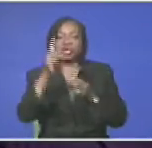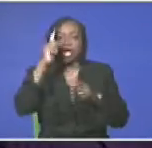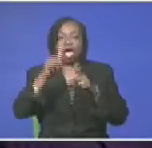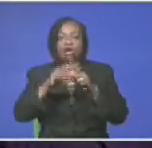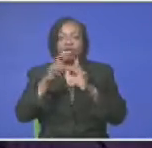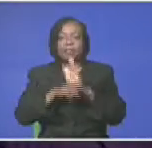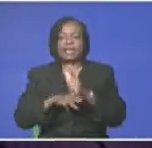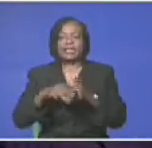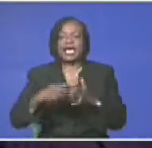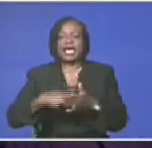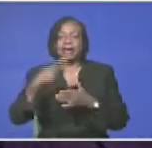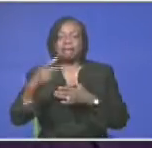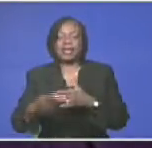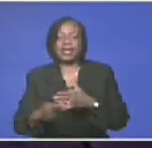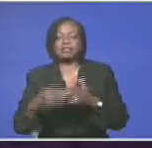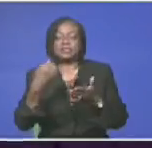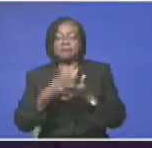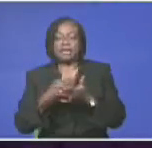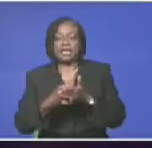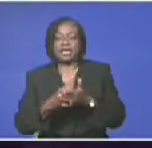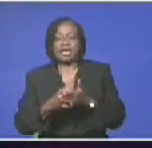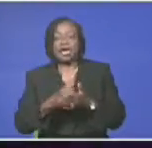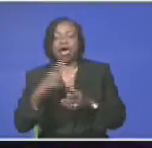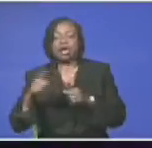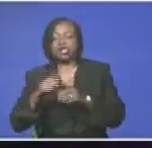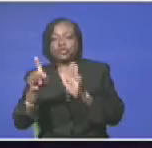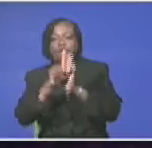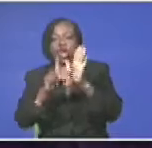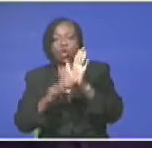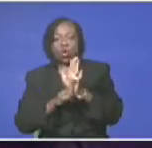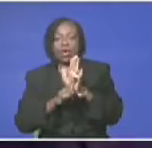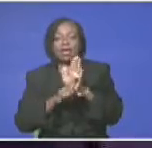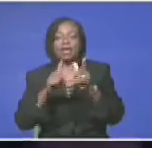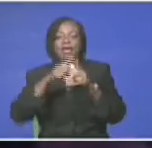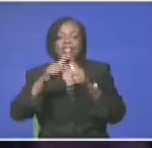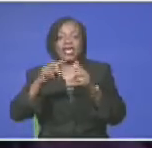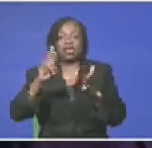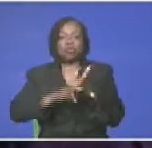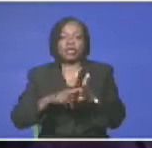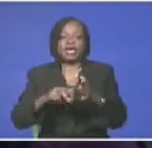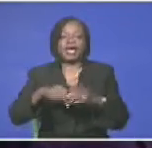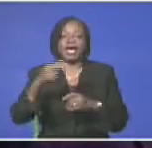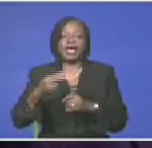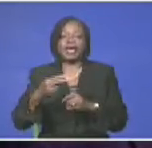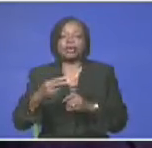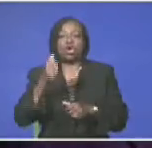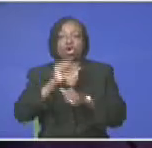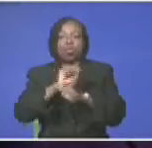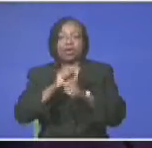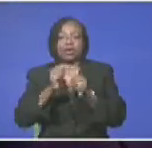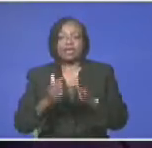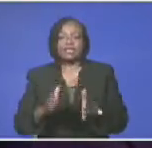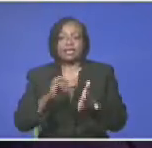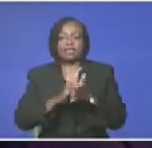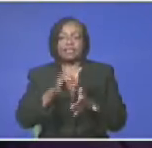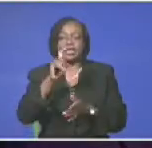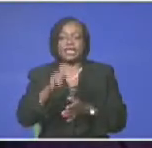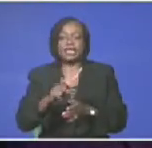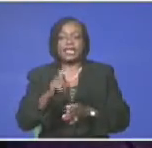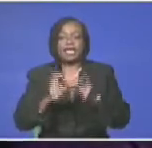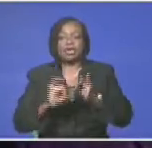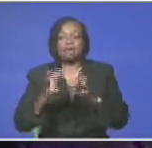out severances according to our law, and then rehire the employees that they need if they wish to be